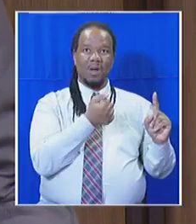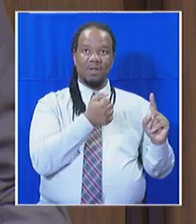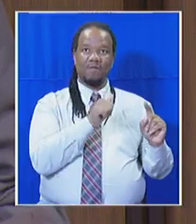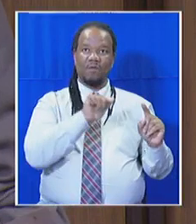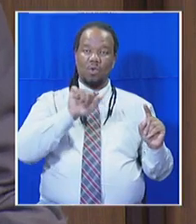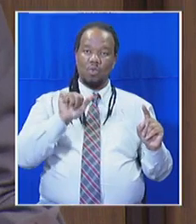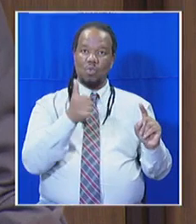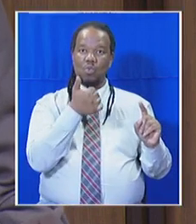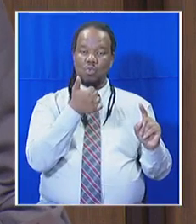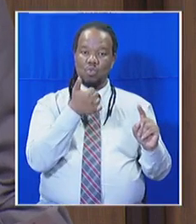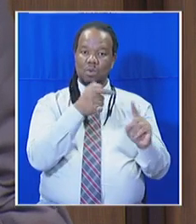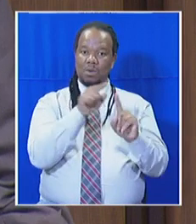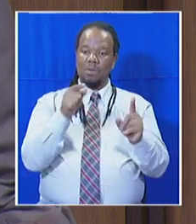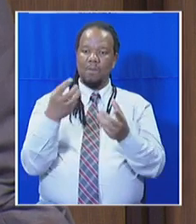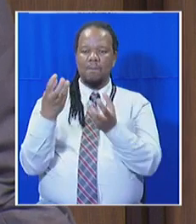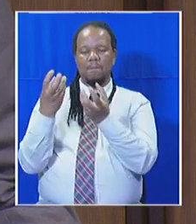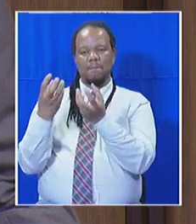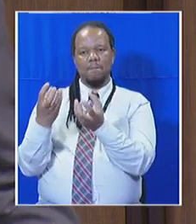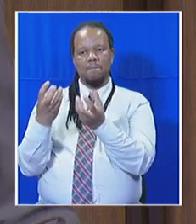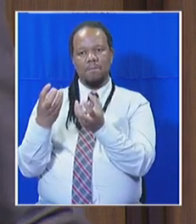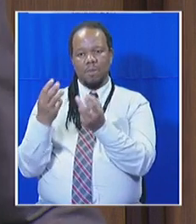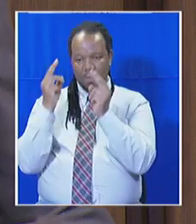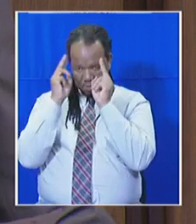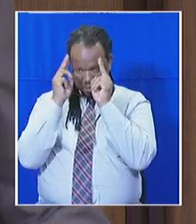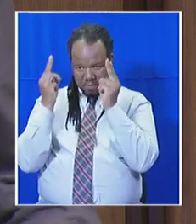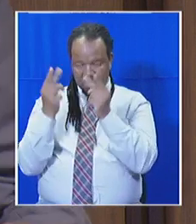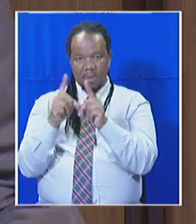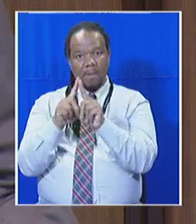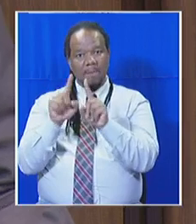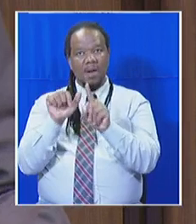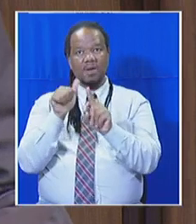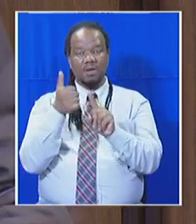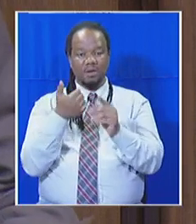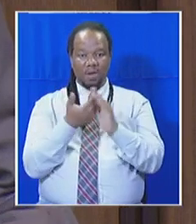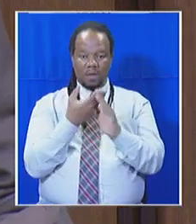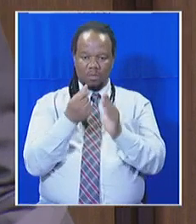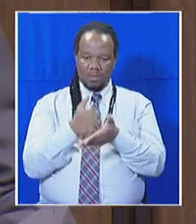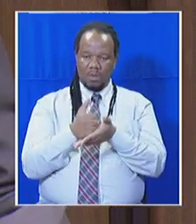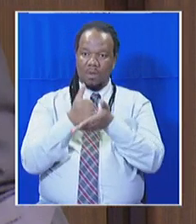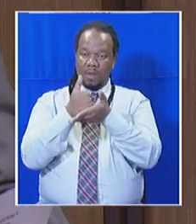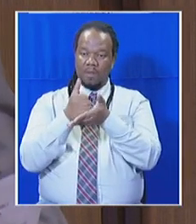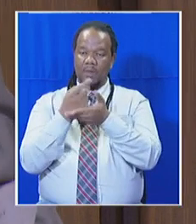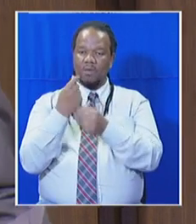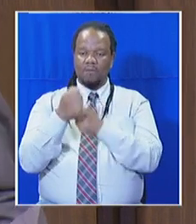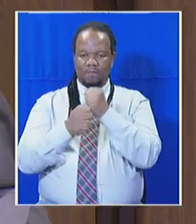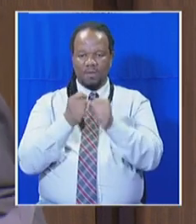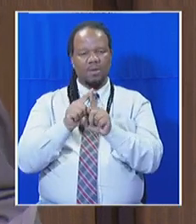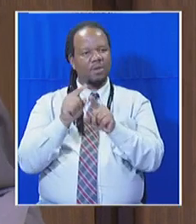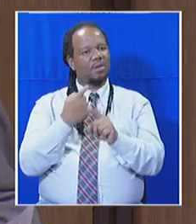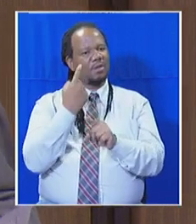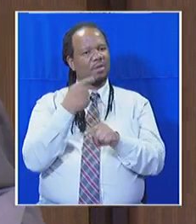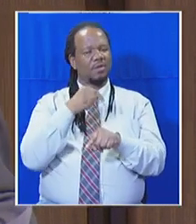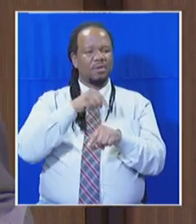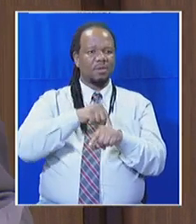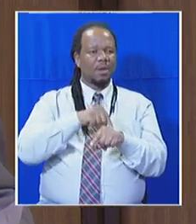at historically disadvantaged institutions to make up the shortfall in the current financial year. And every single time you are